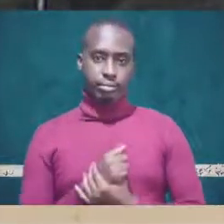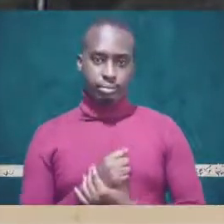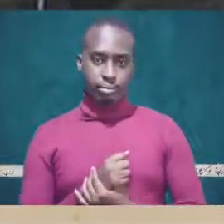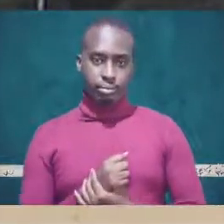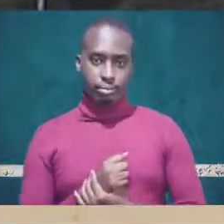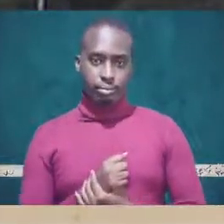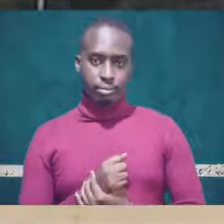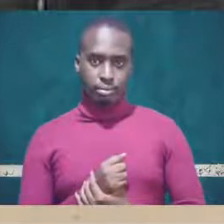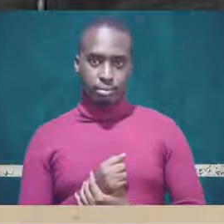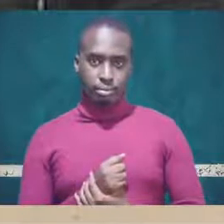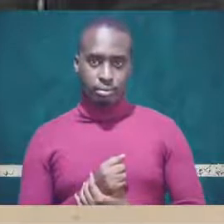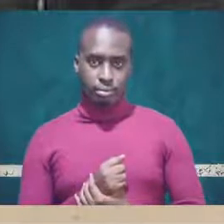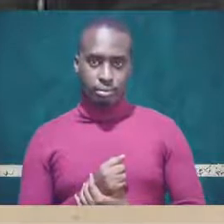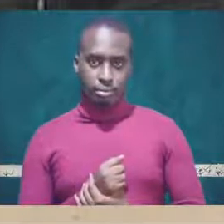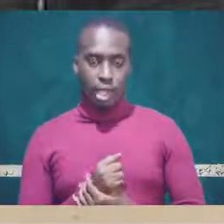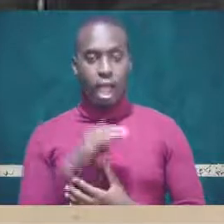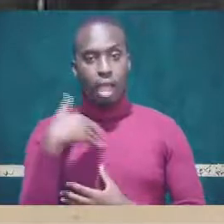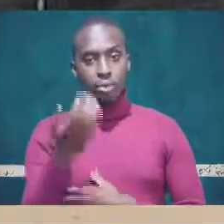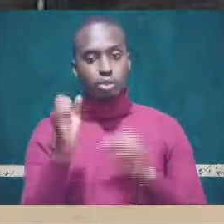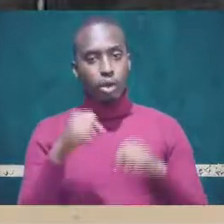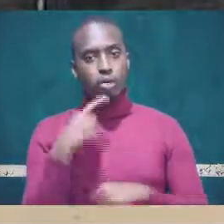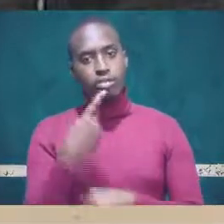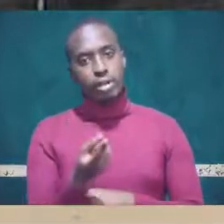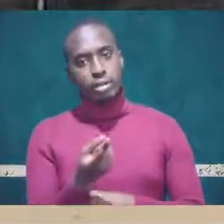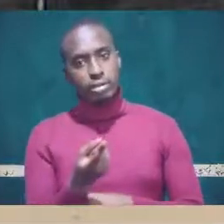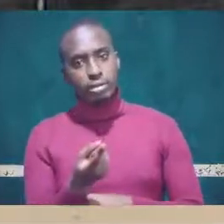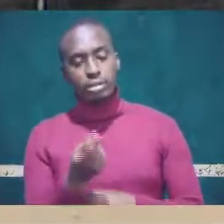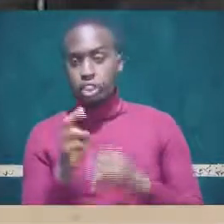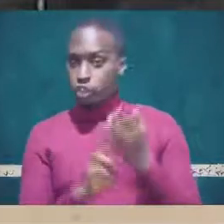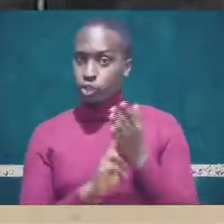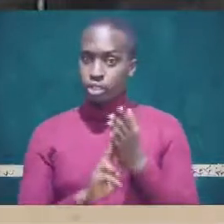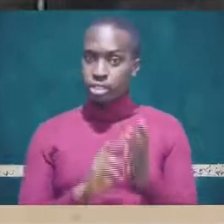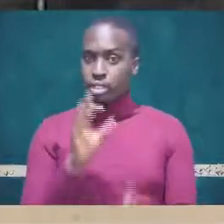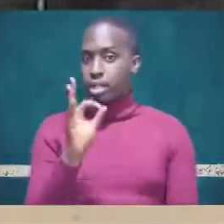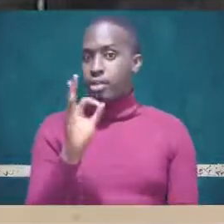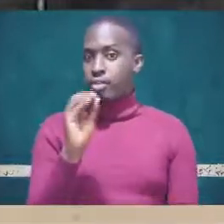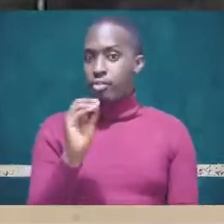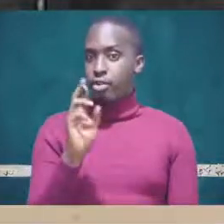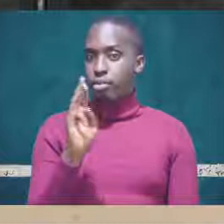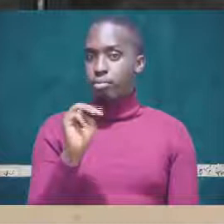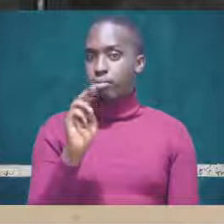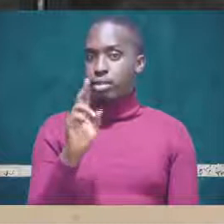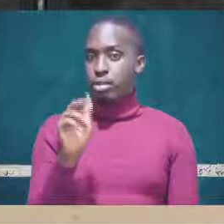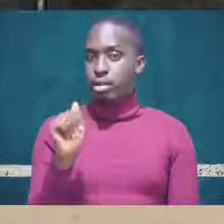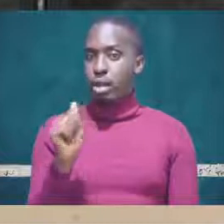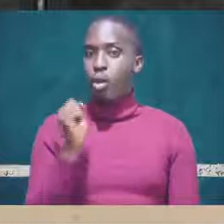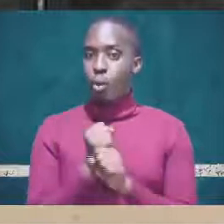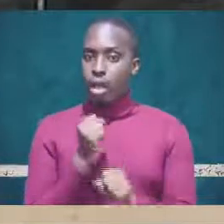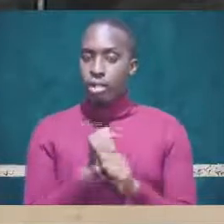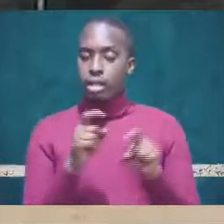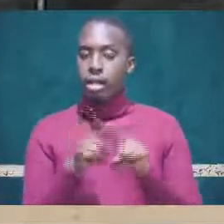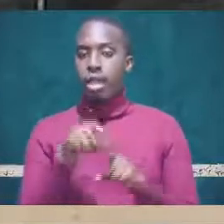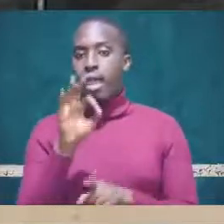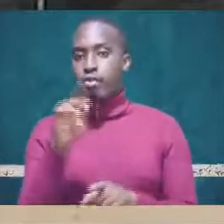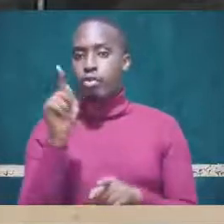body? So we shall say, using the formula, work done is force times